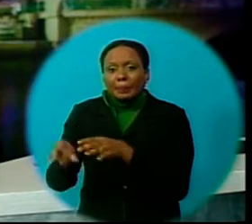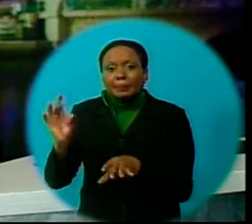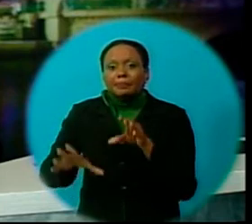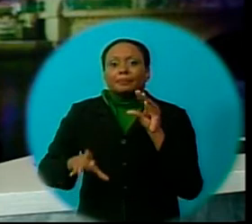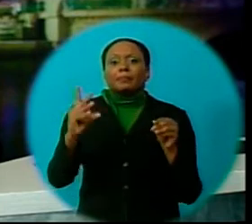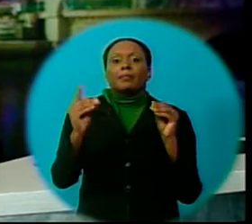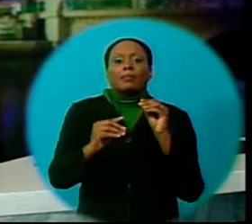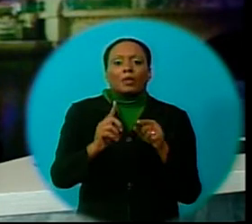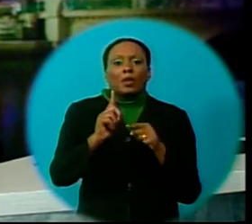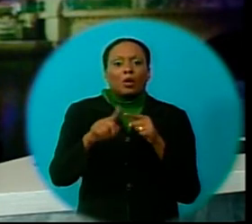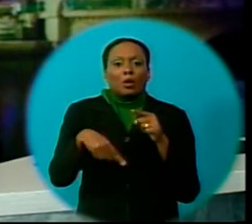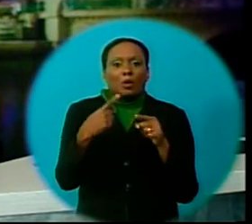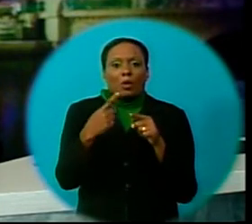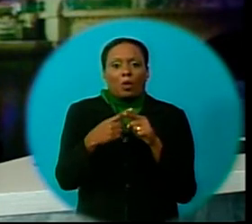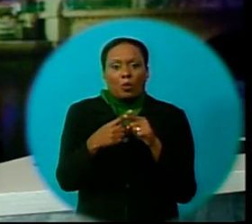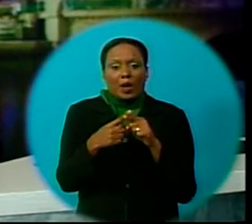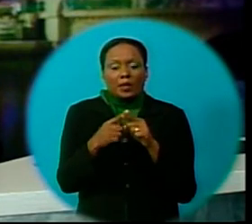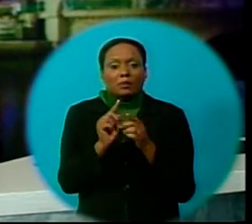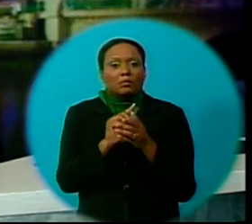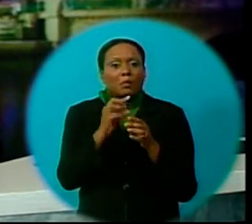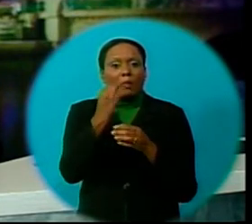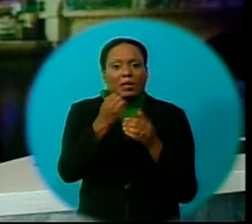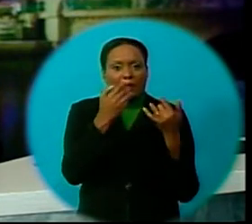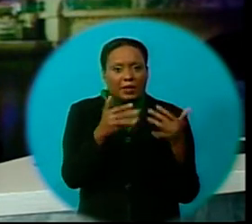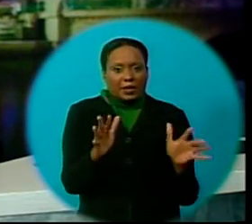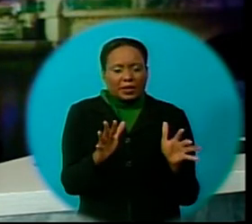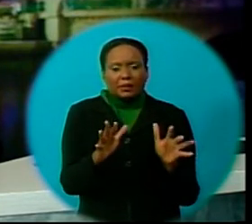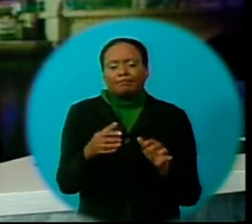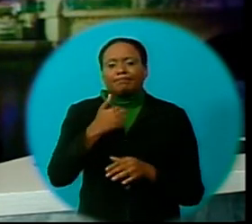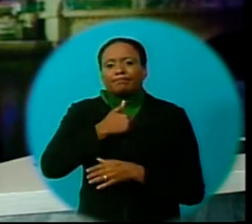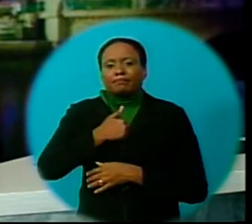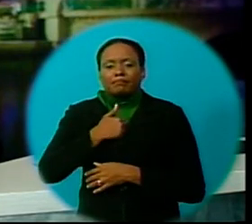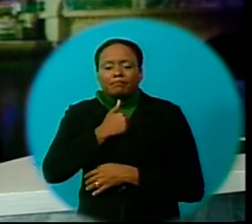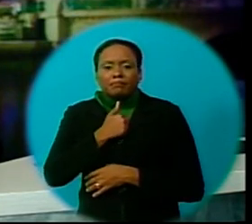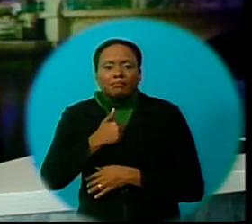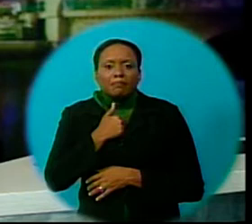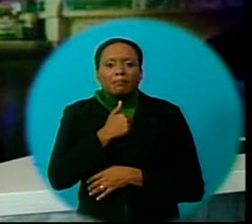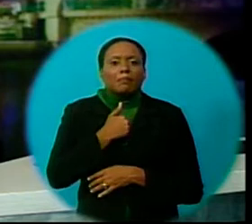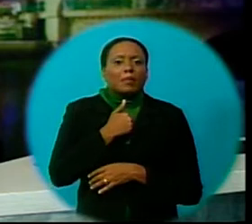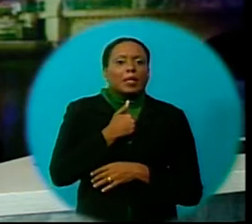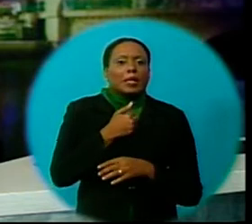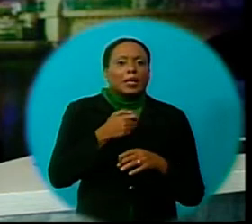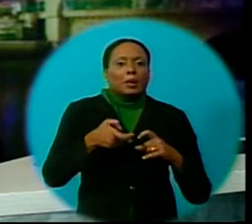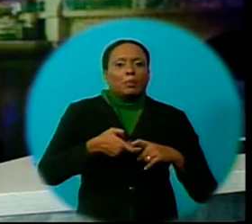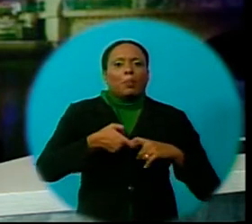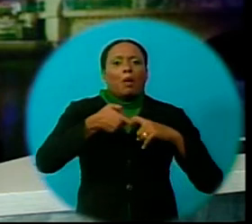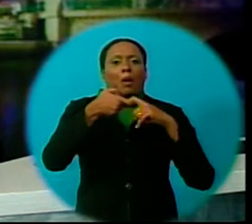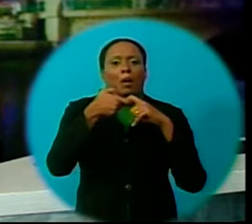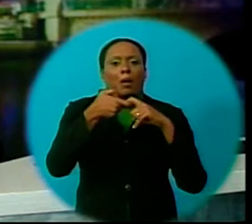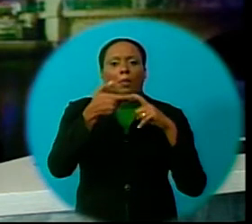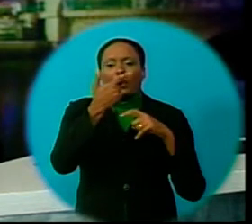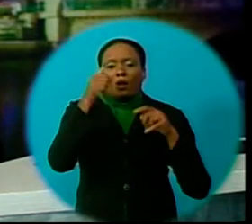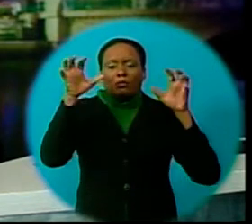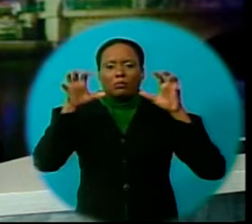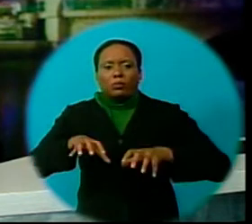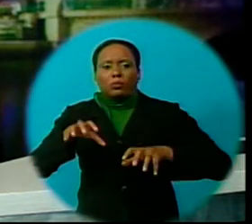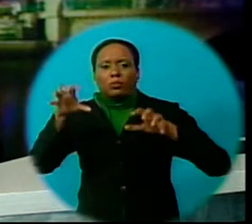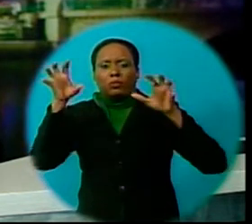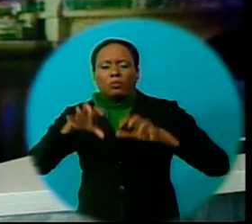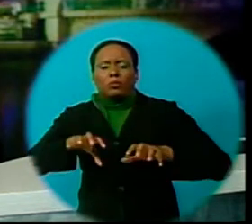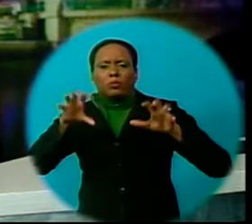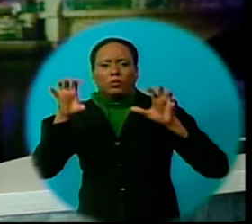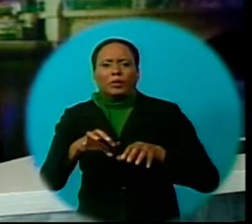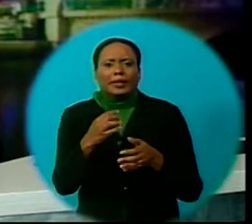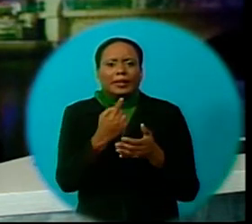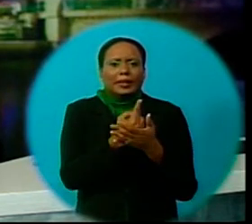resume during the remainder of the week. Mr. Padmore has also apologized for delays in the service, which occurred as a result of heavy rainfall